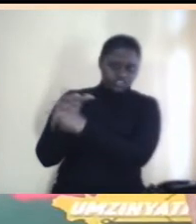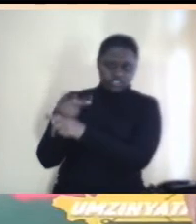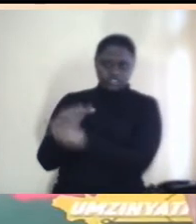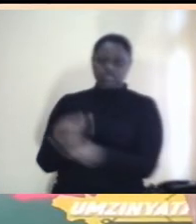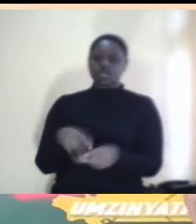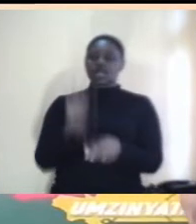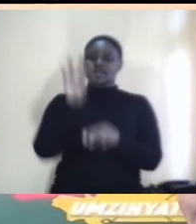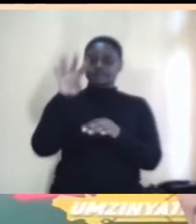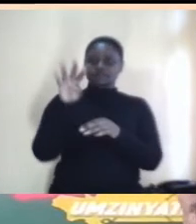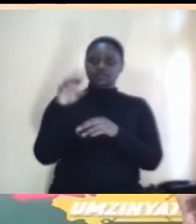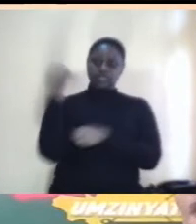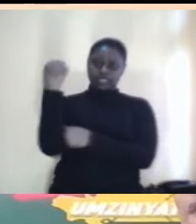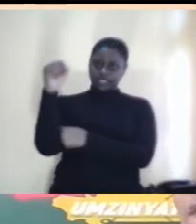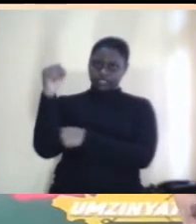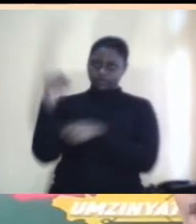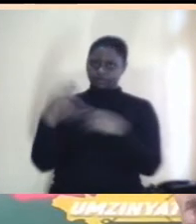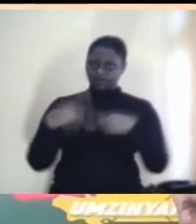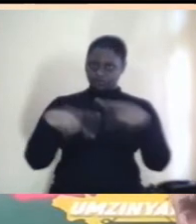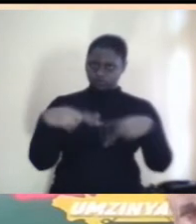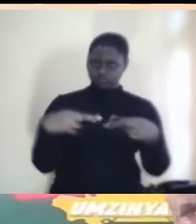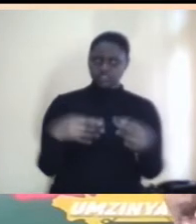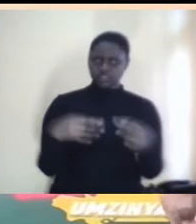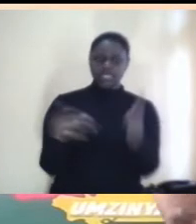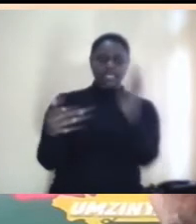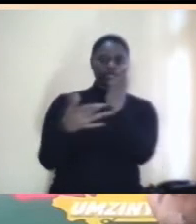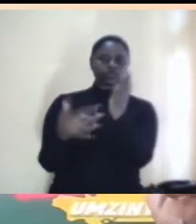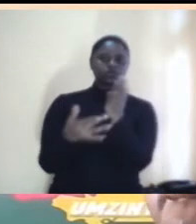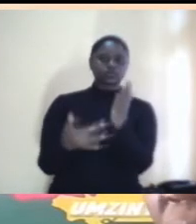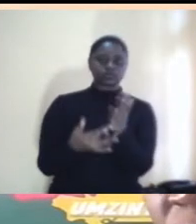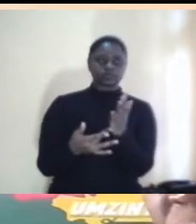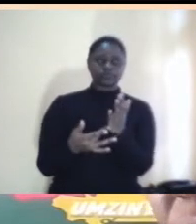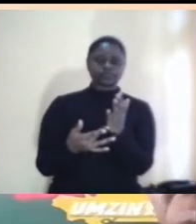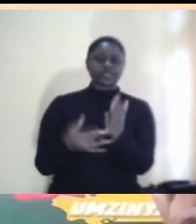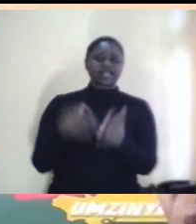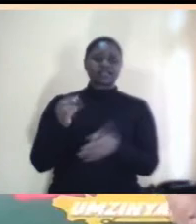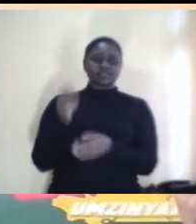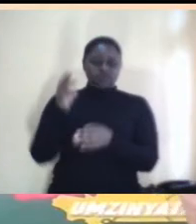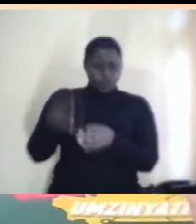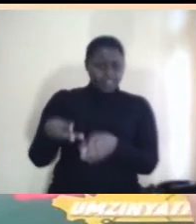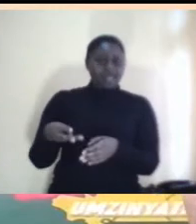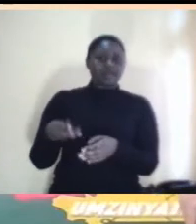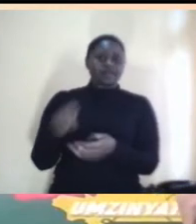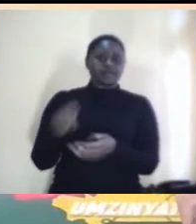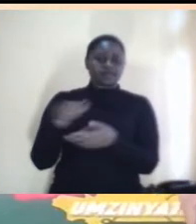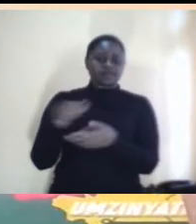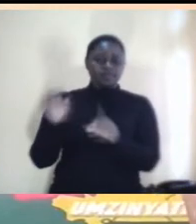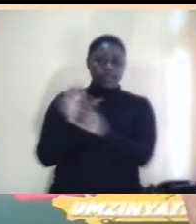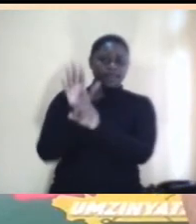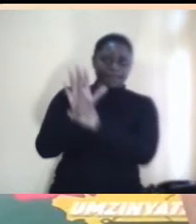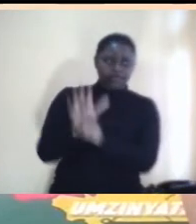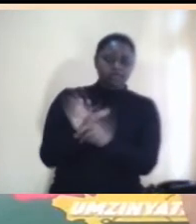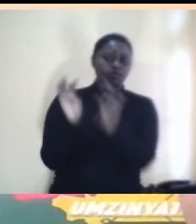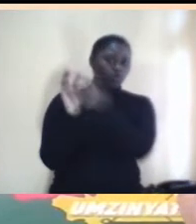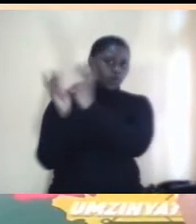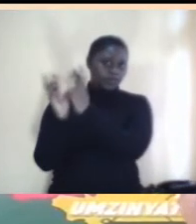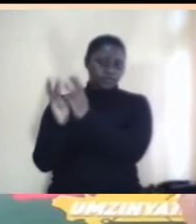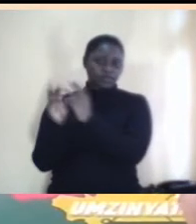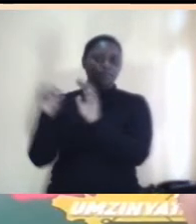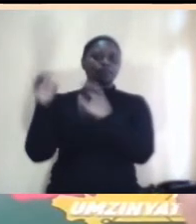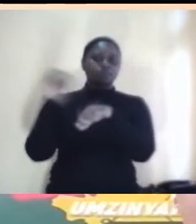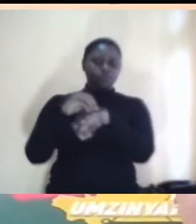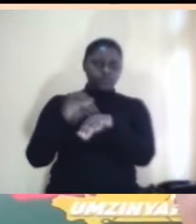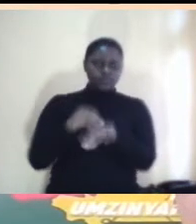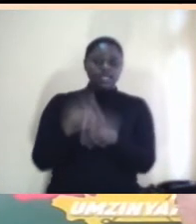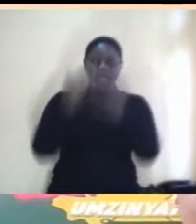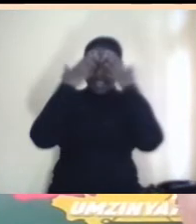fourth industrial revolution technologies that will have a significant impact on the weather-related problems.